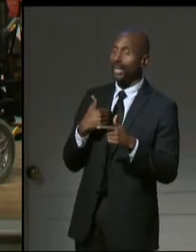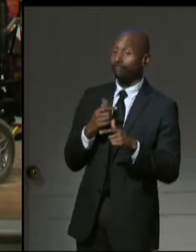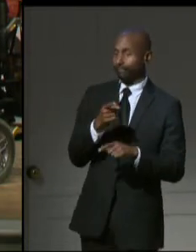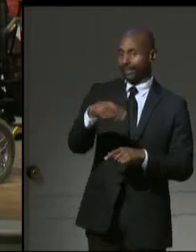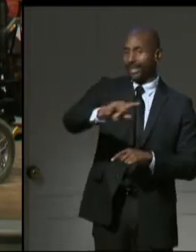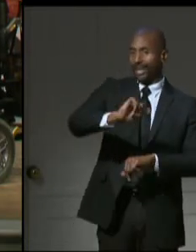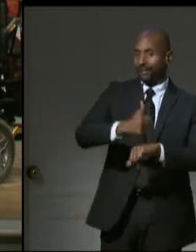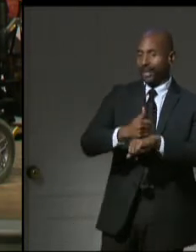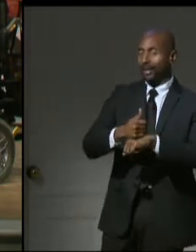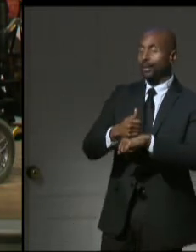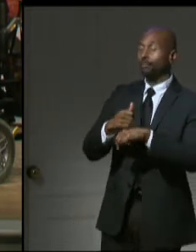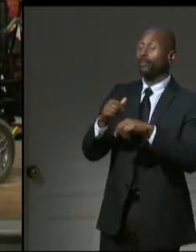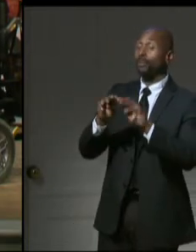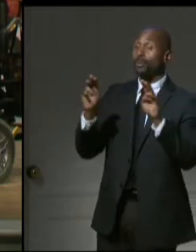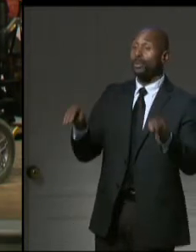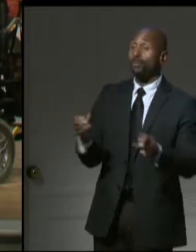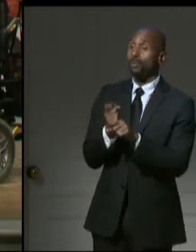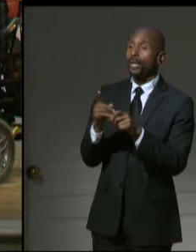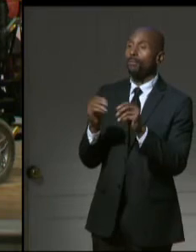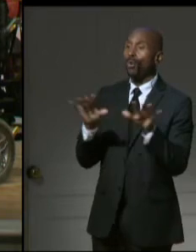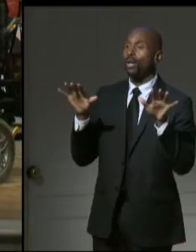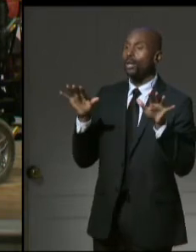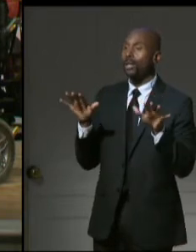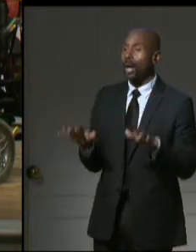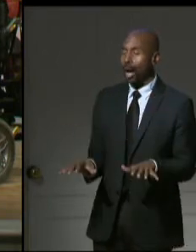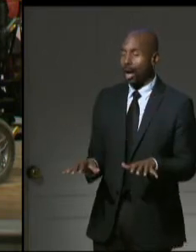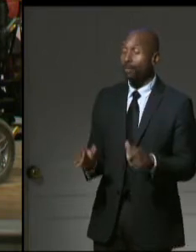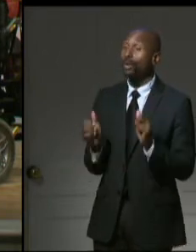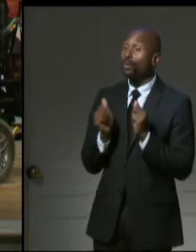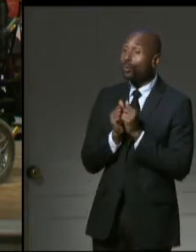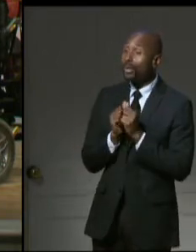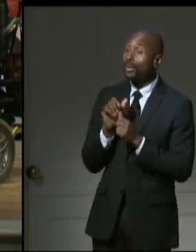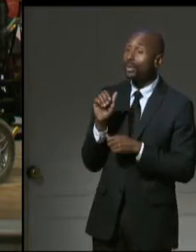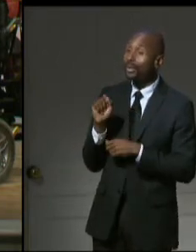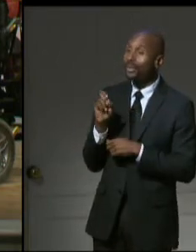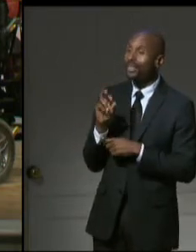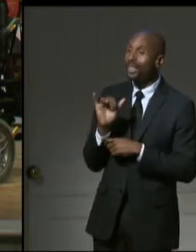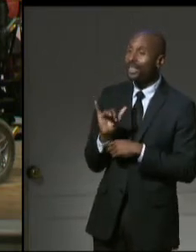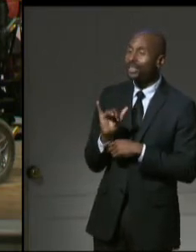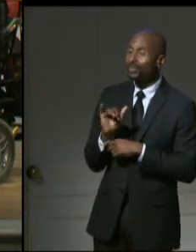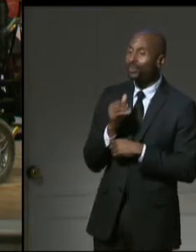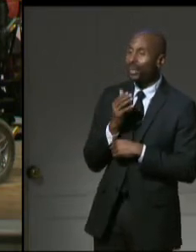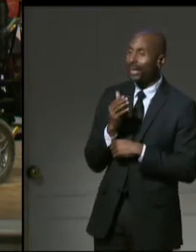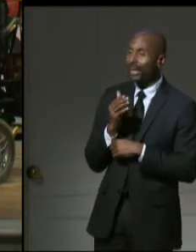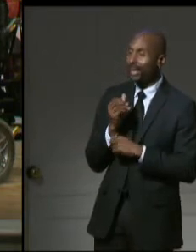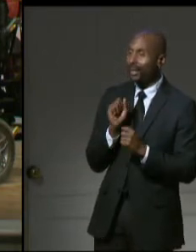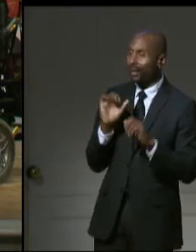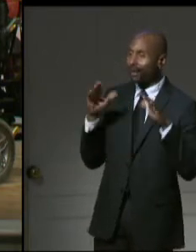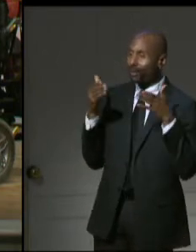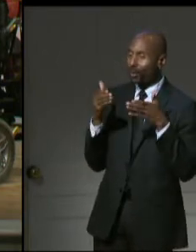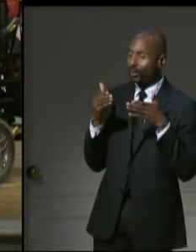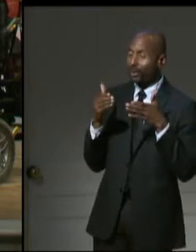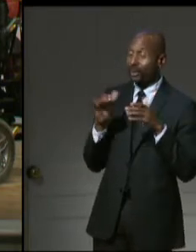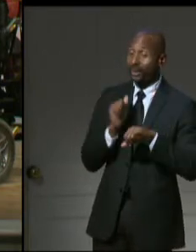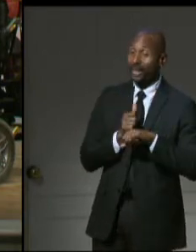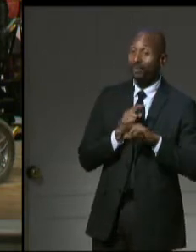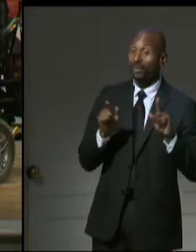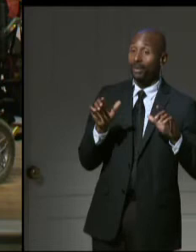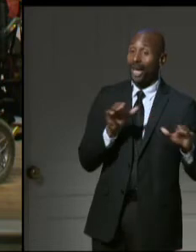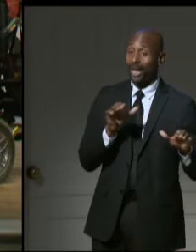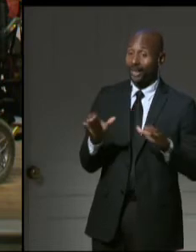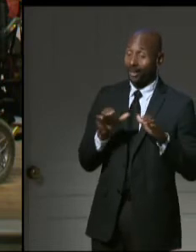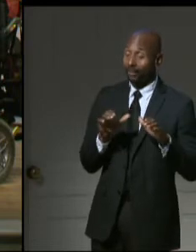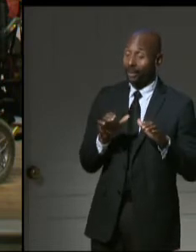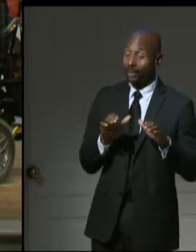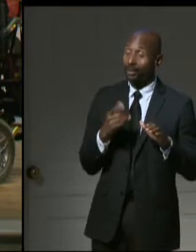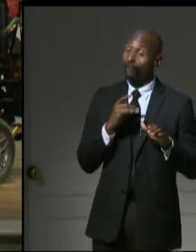they've taken the museum and then they've made it much more calming with sensory in mind, and they have different kinds of activities that are, again,